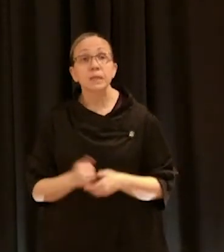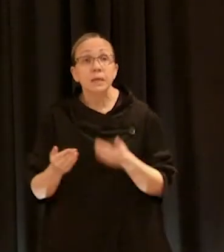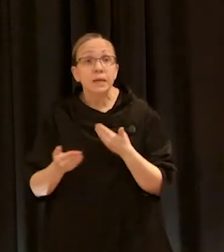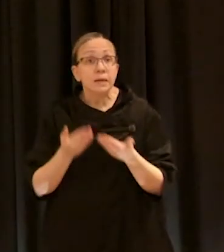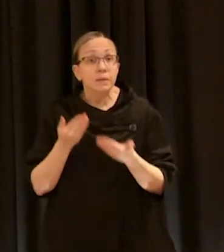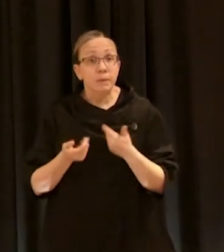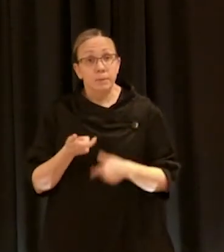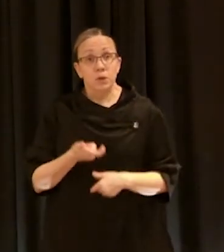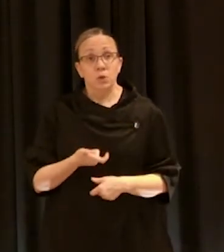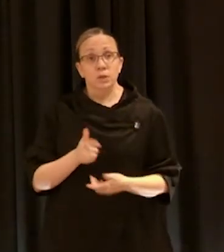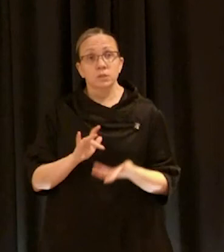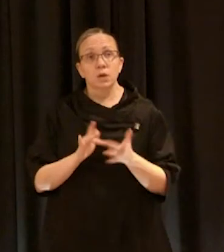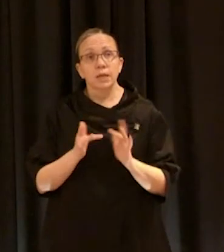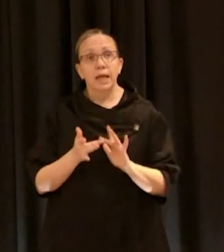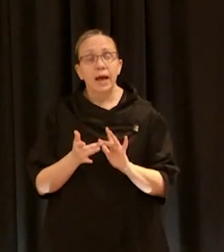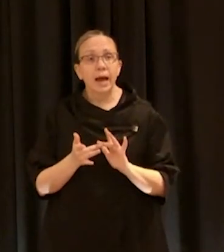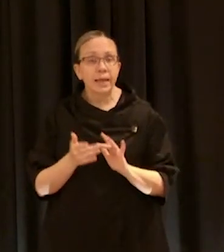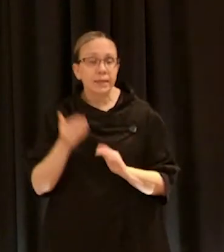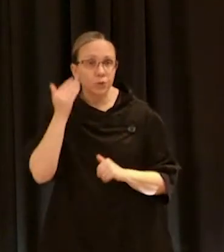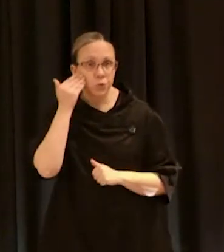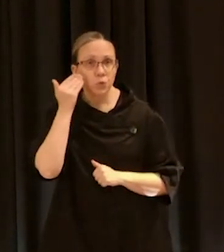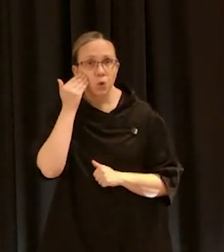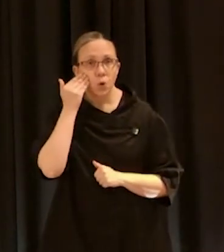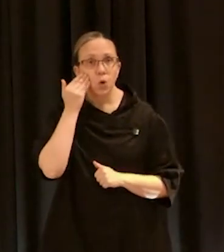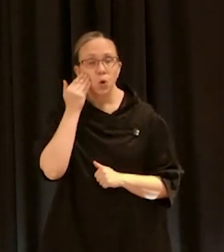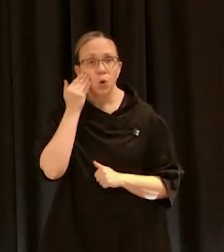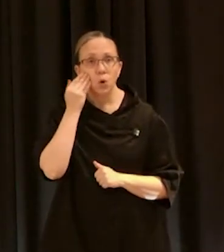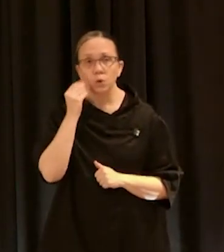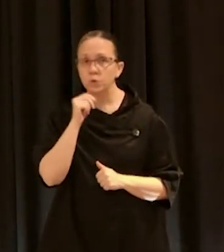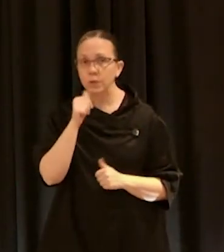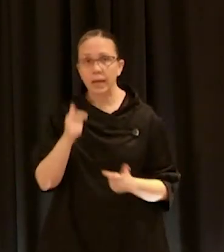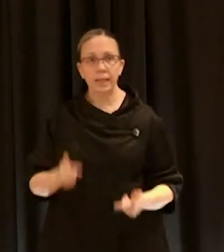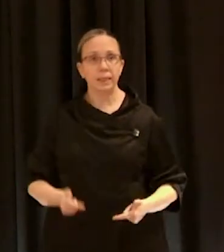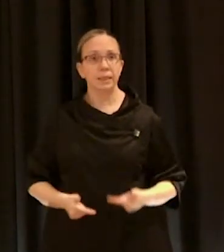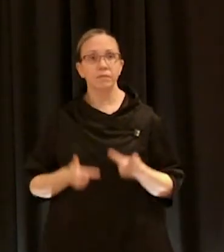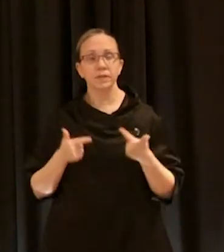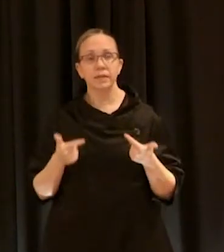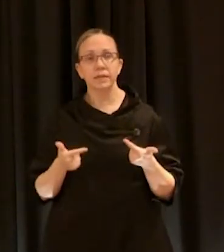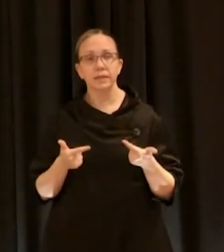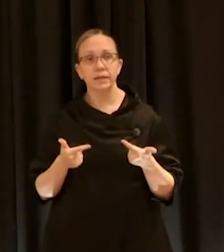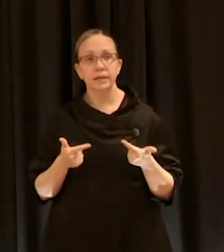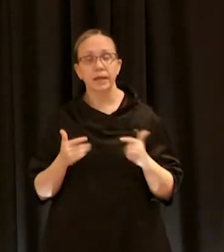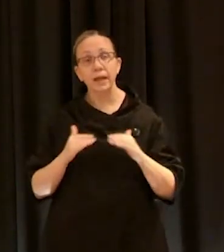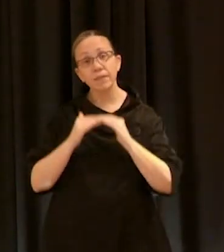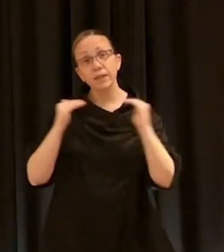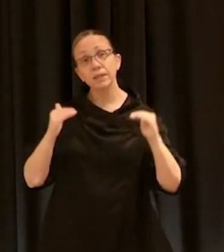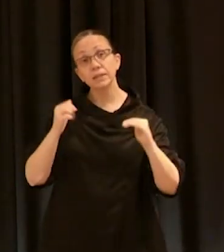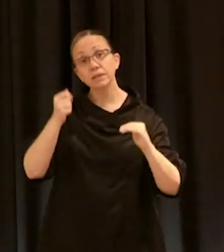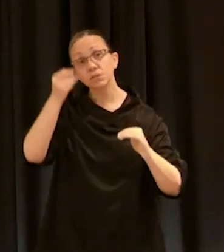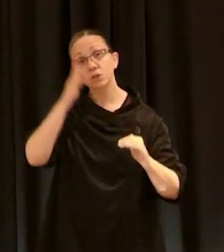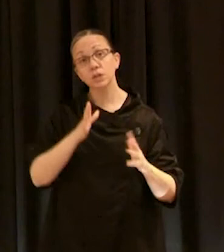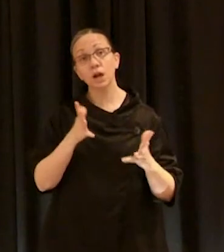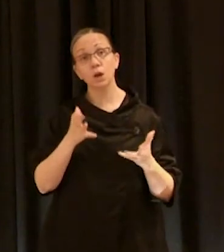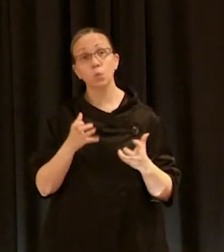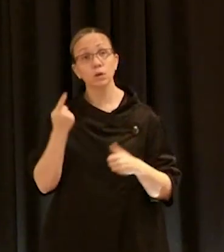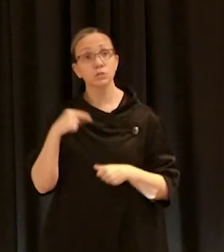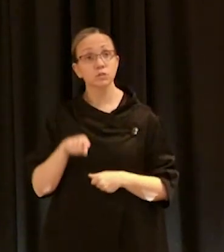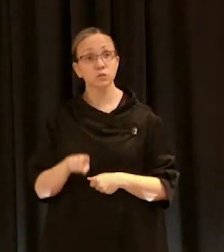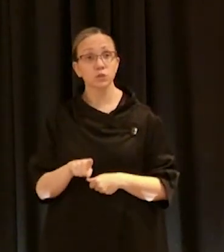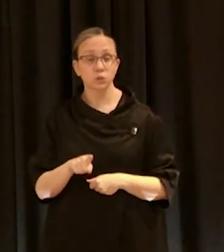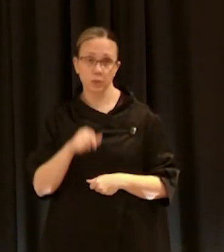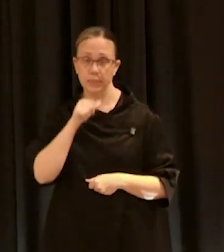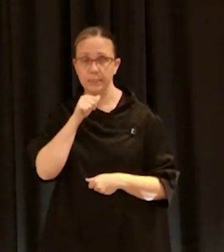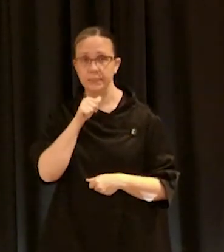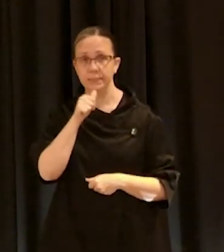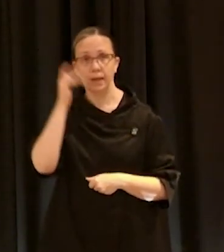Maybe you're watching this lesson and you know that you're not living in the level that God wants you to live. And it's